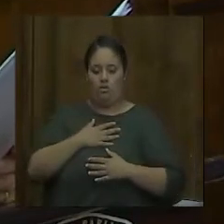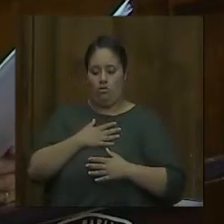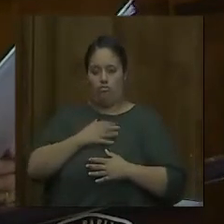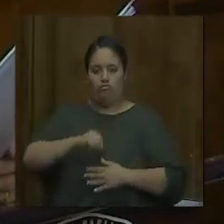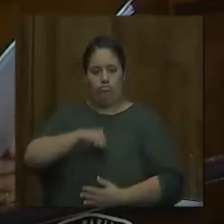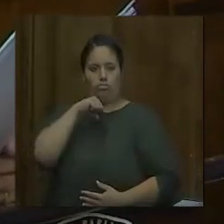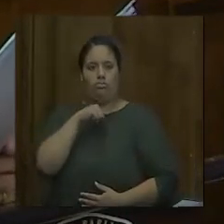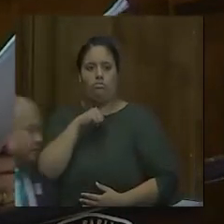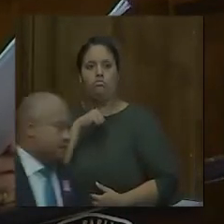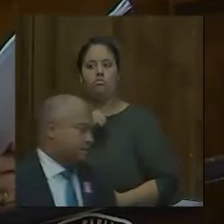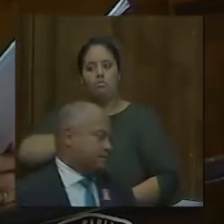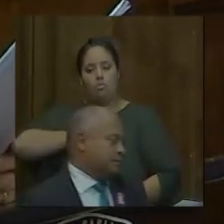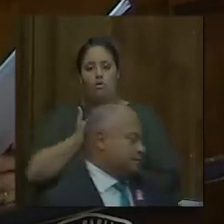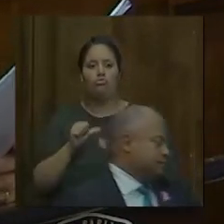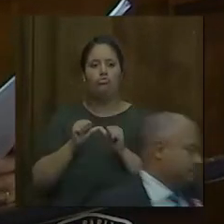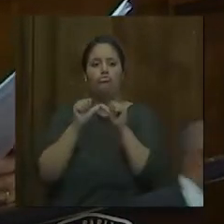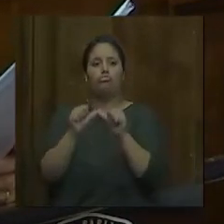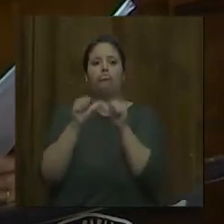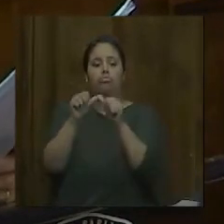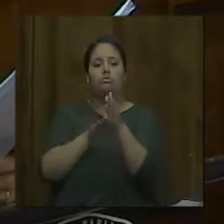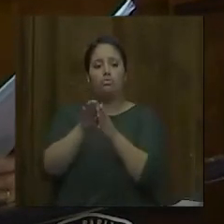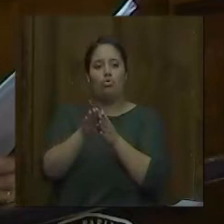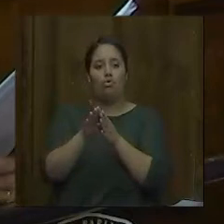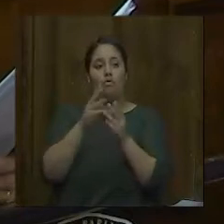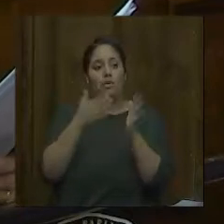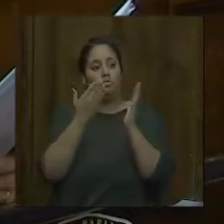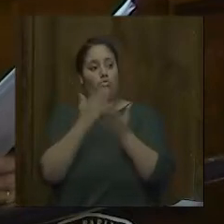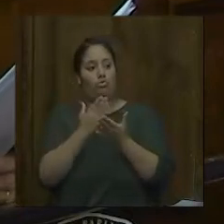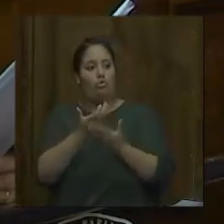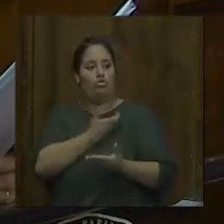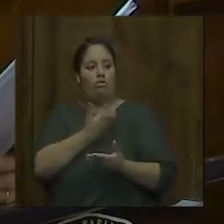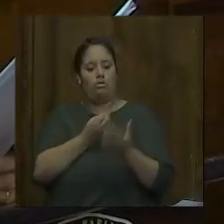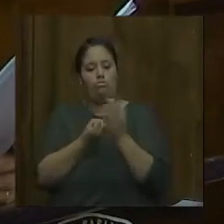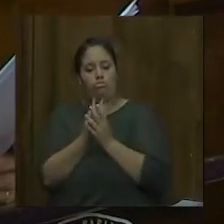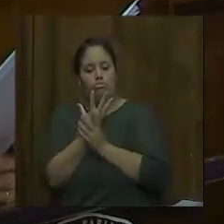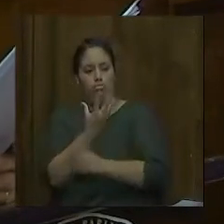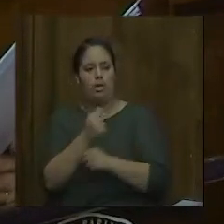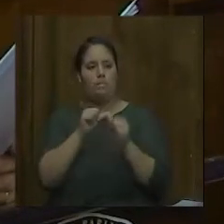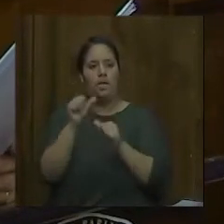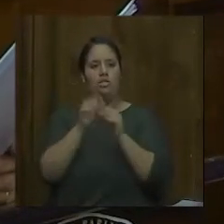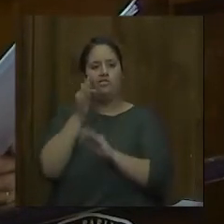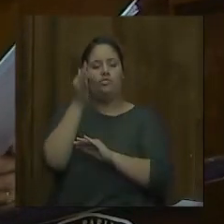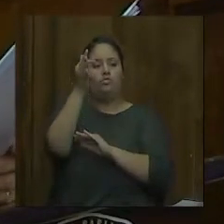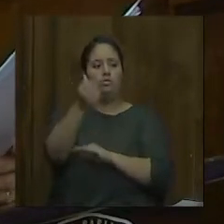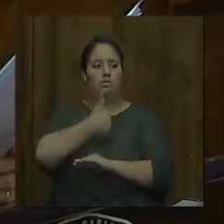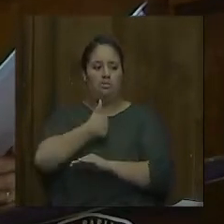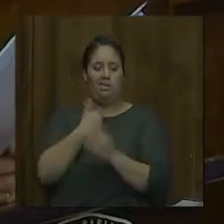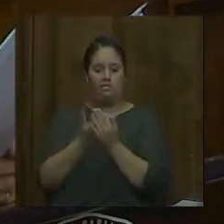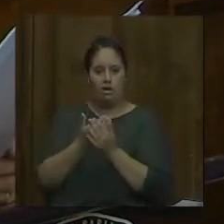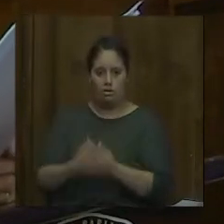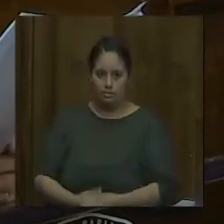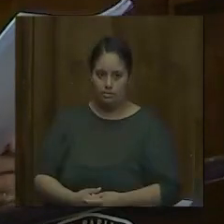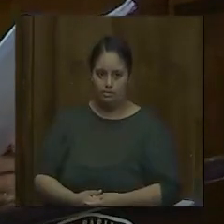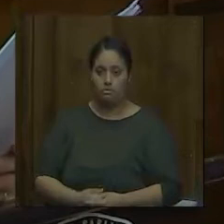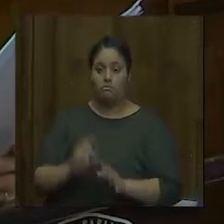pride and will to prosper, which in turn lets our children dream bigger and imagine better futures for themselves.